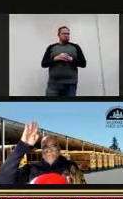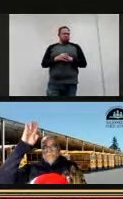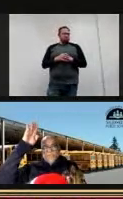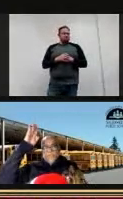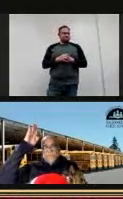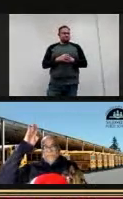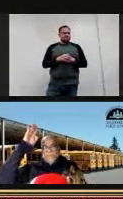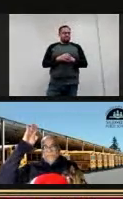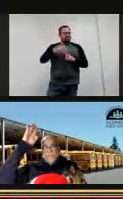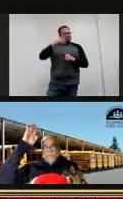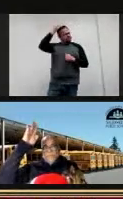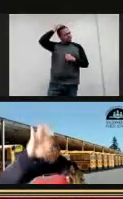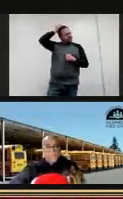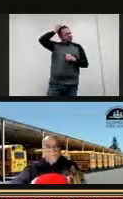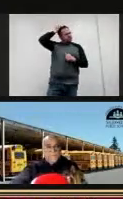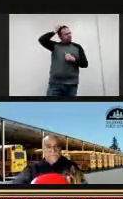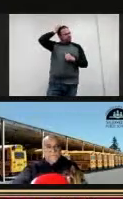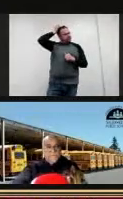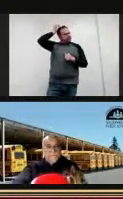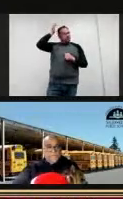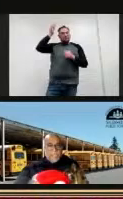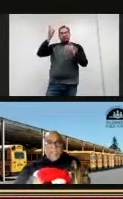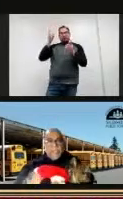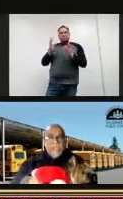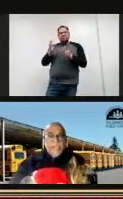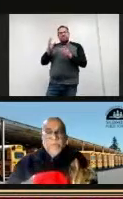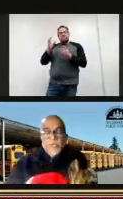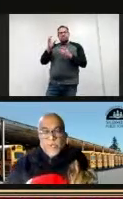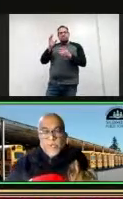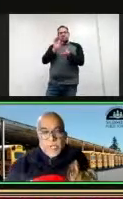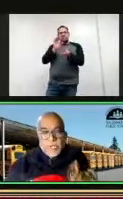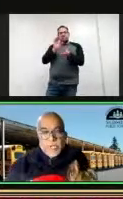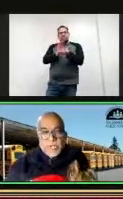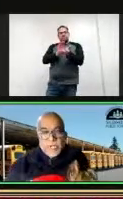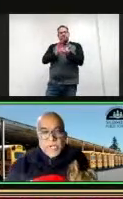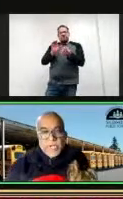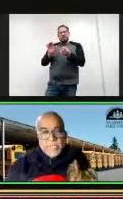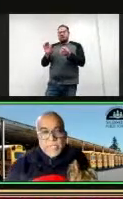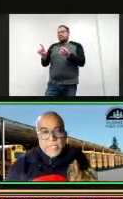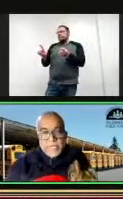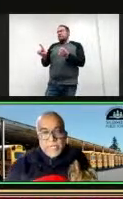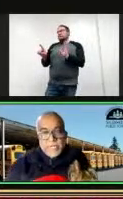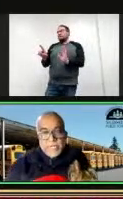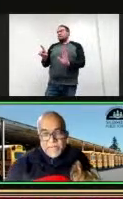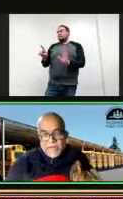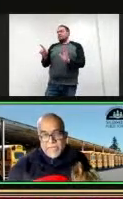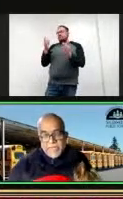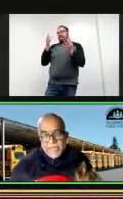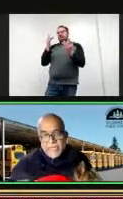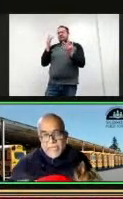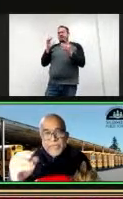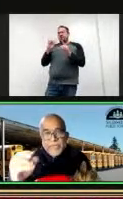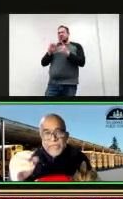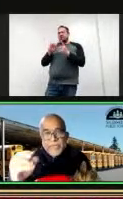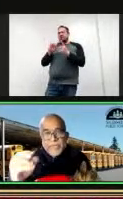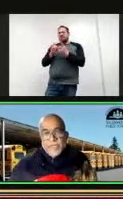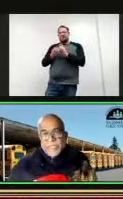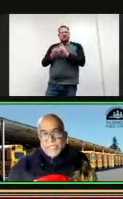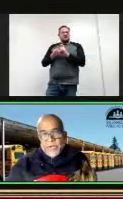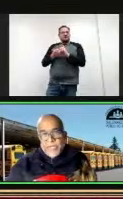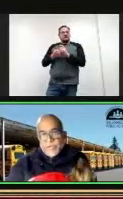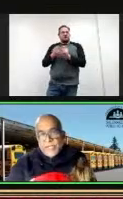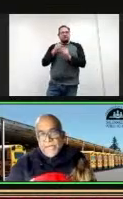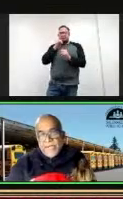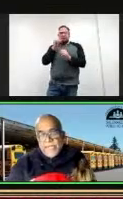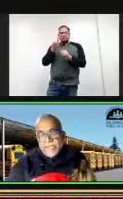Chair. Director Chandragiri. Would you consider a friendly change, not just calling